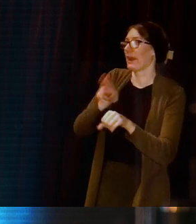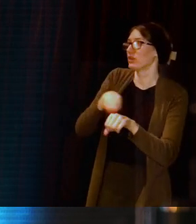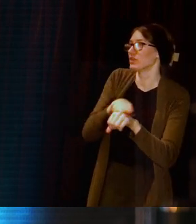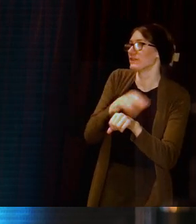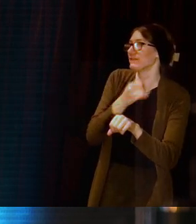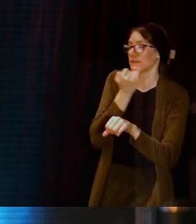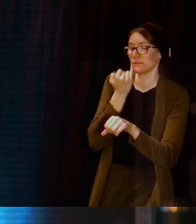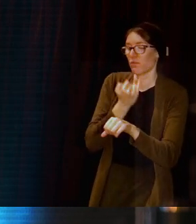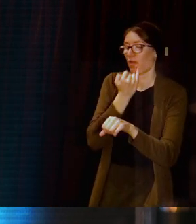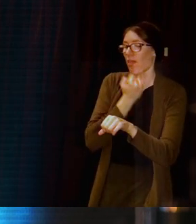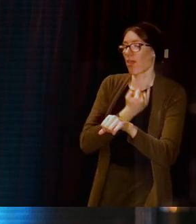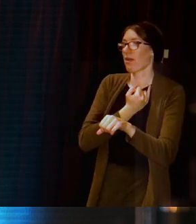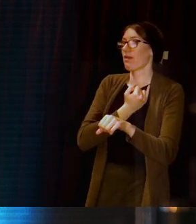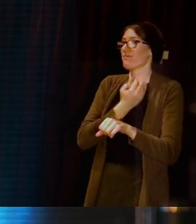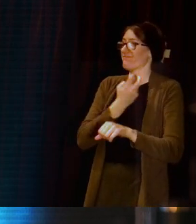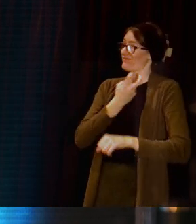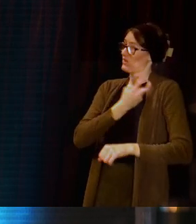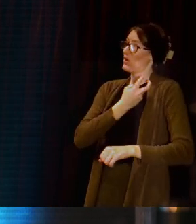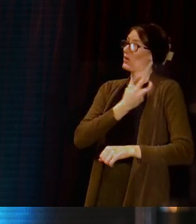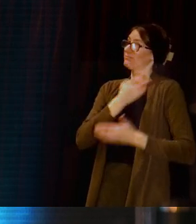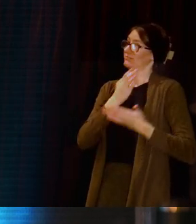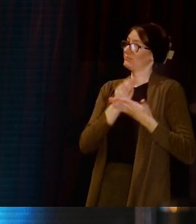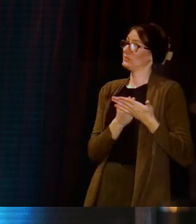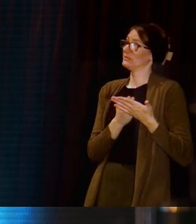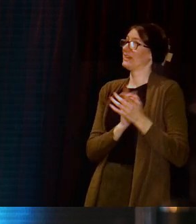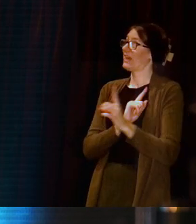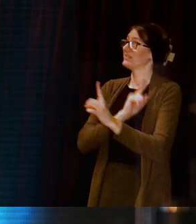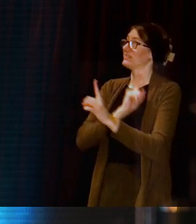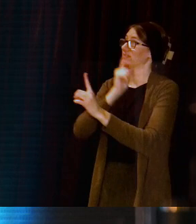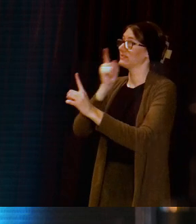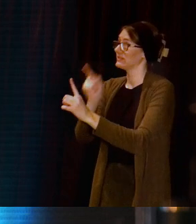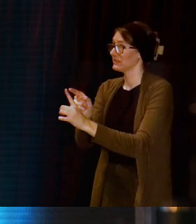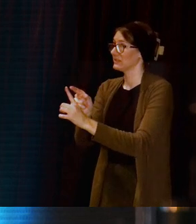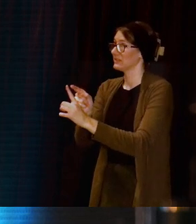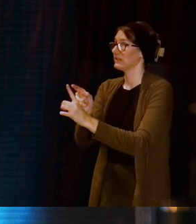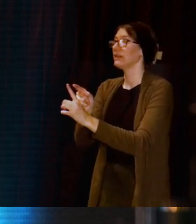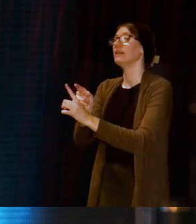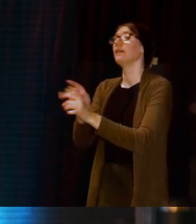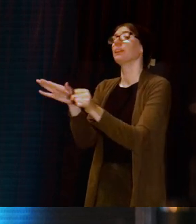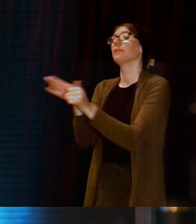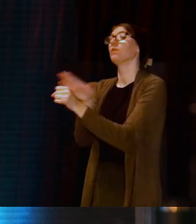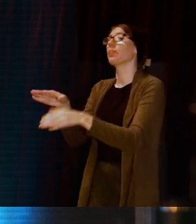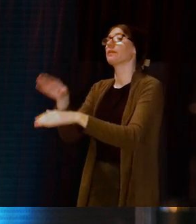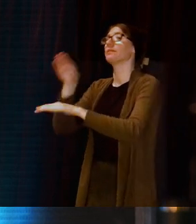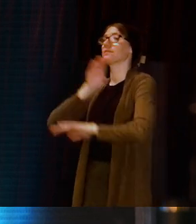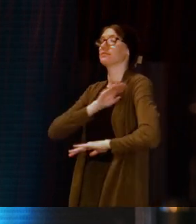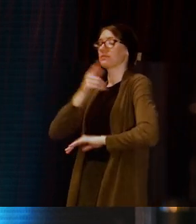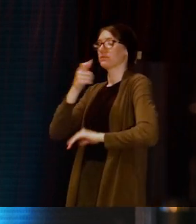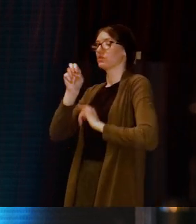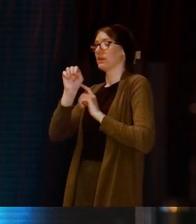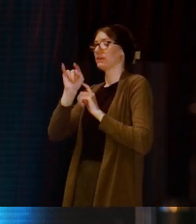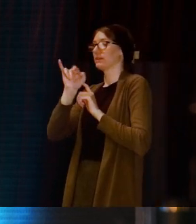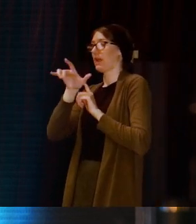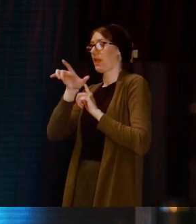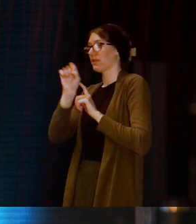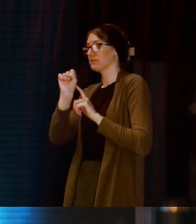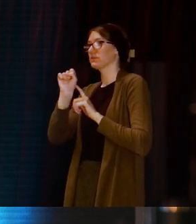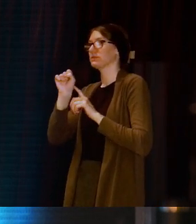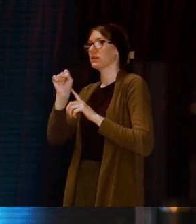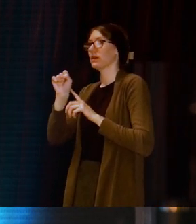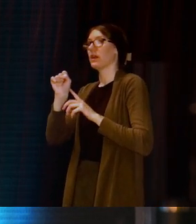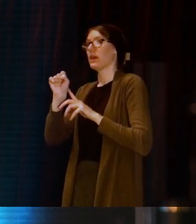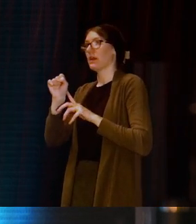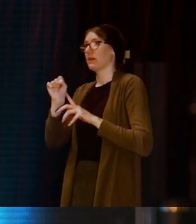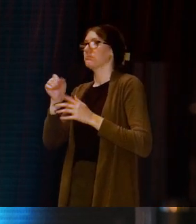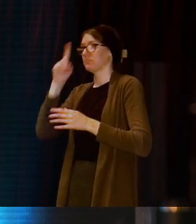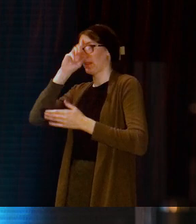partial hardening that has come into that nation until, what the scripture says, the fullness of the Gentiles has come in.